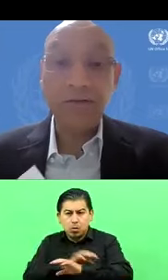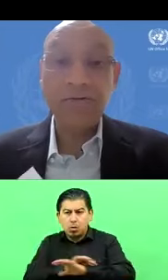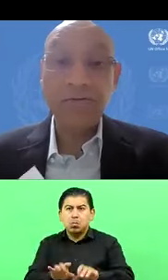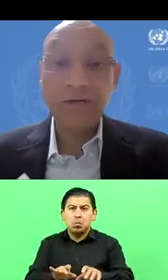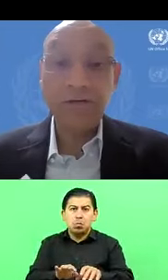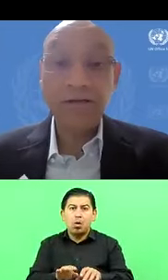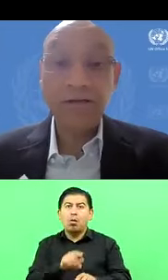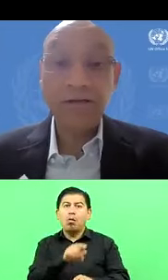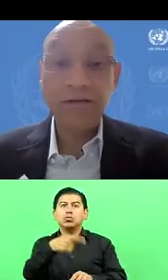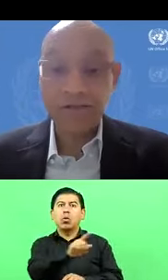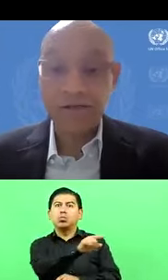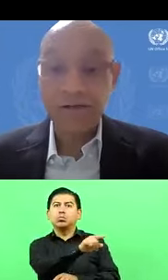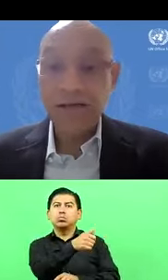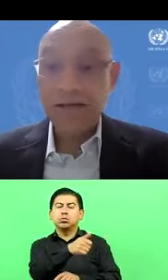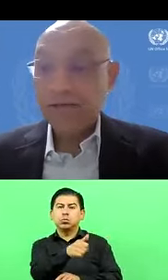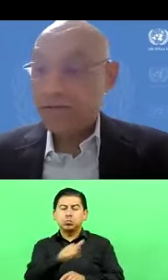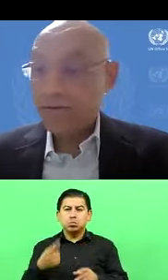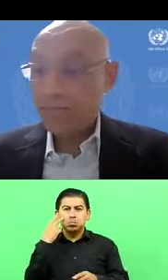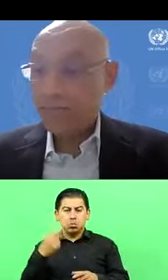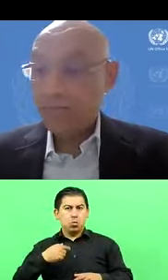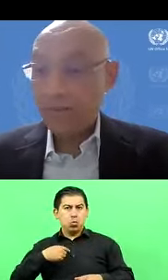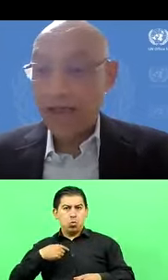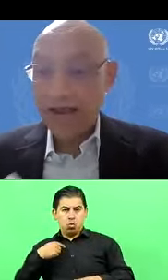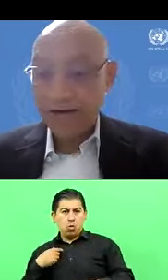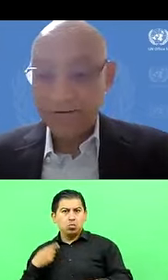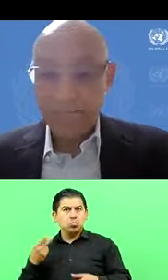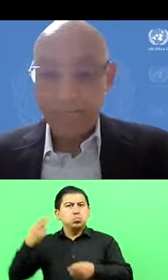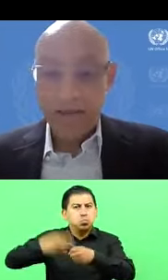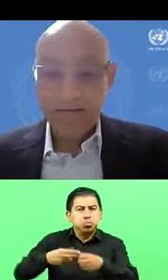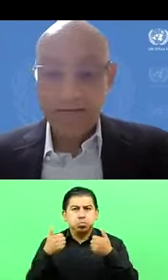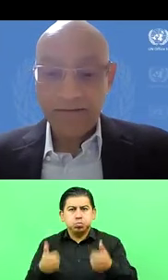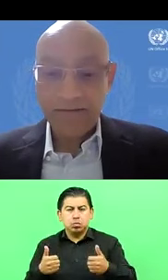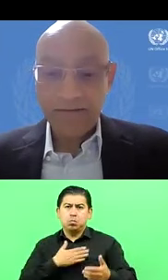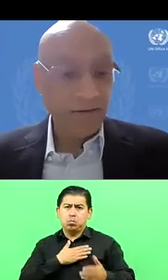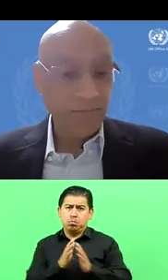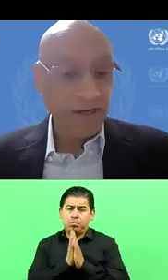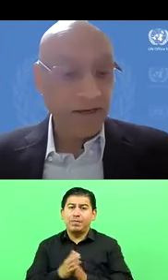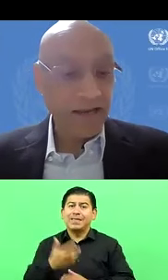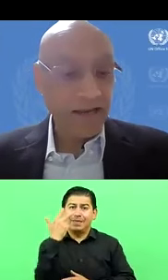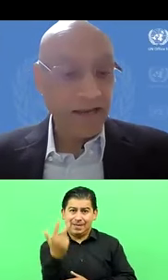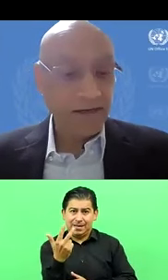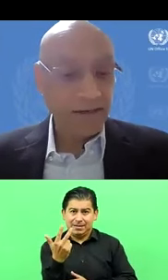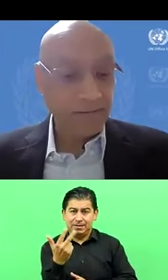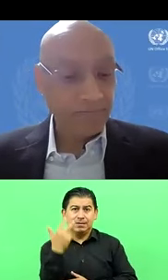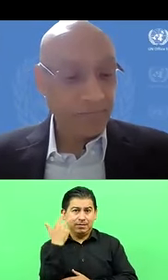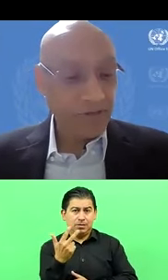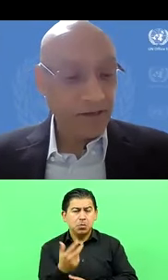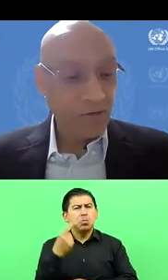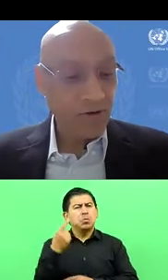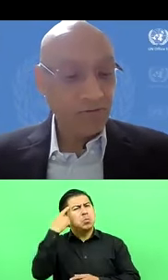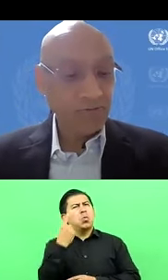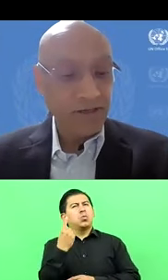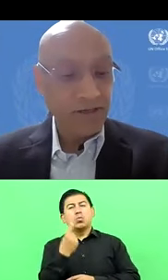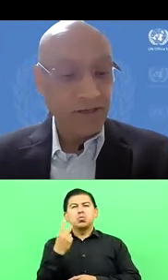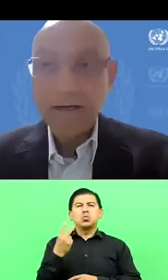sessions, but also do the evaluation. So with that, I think we can